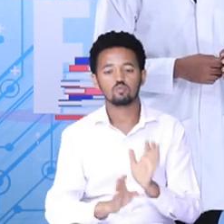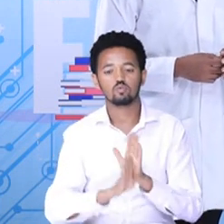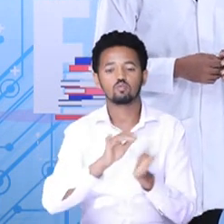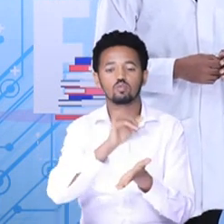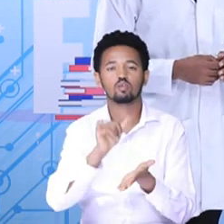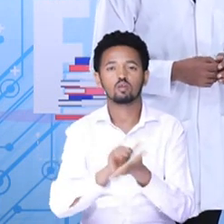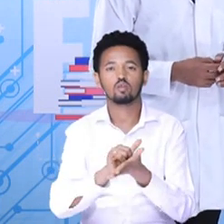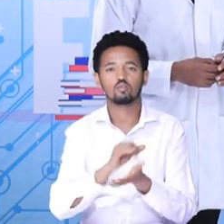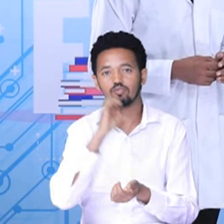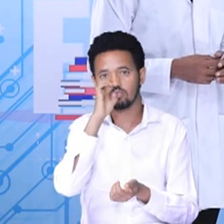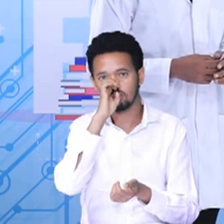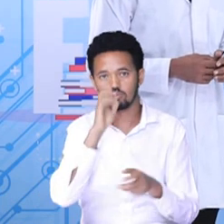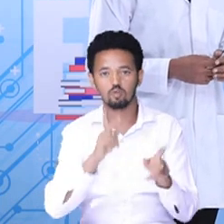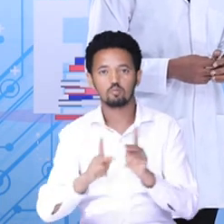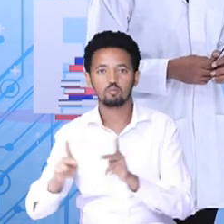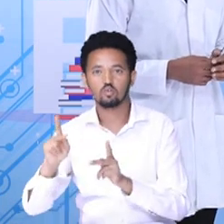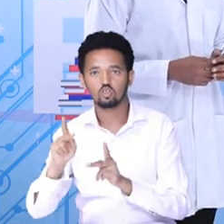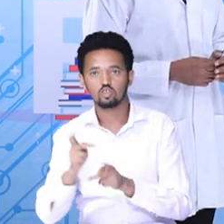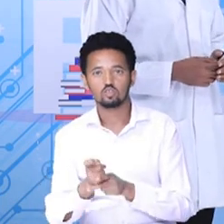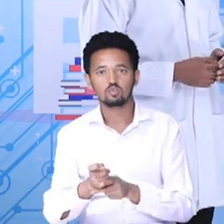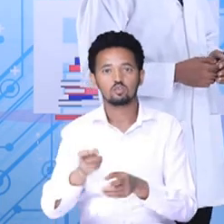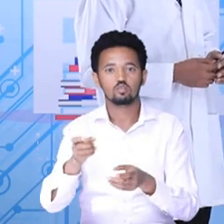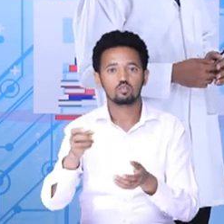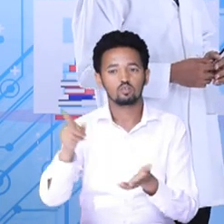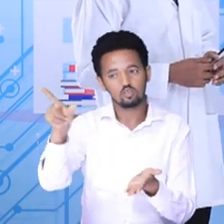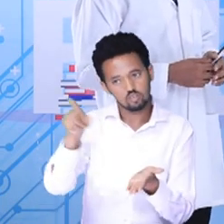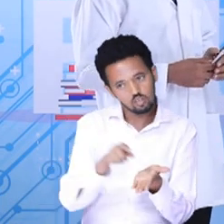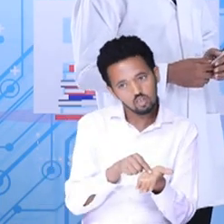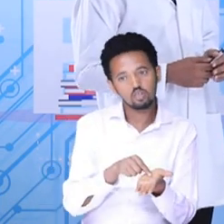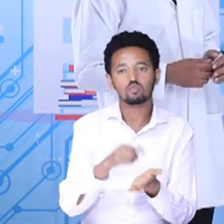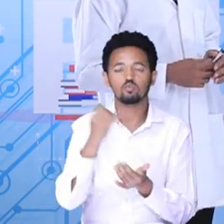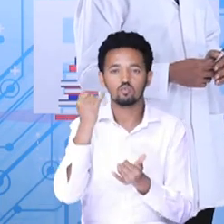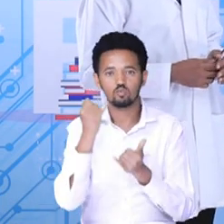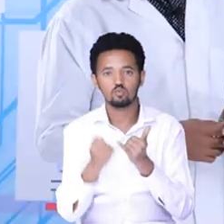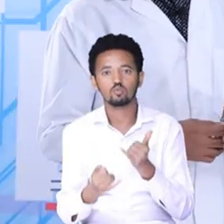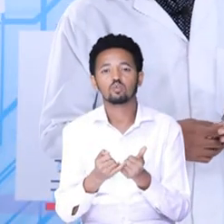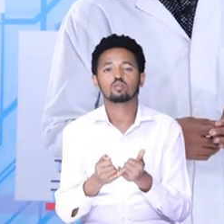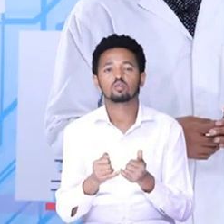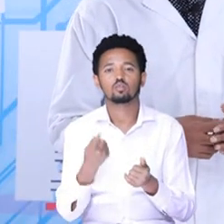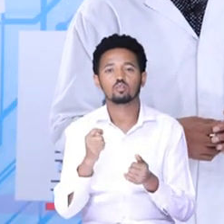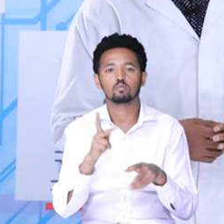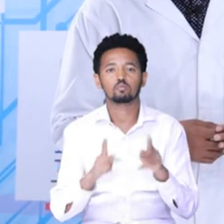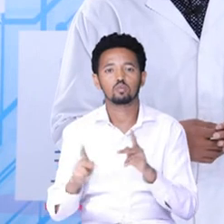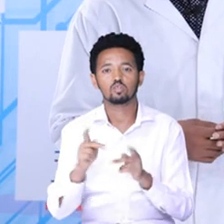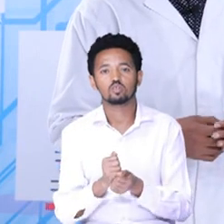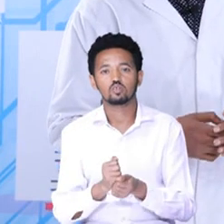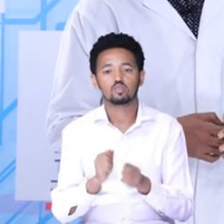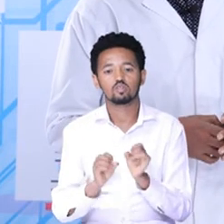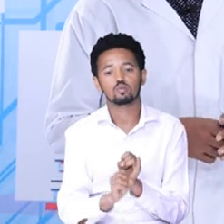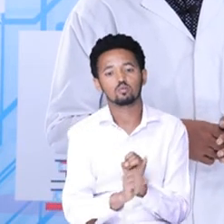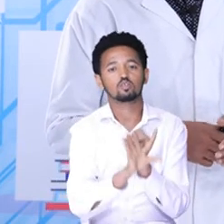that Ethiopian population records. Finally, we have discussed on the population